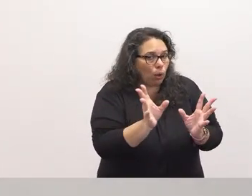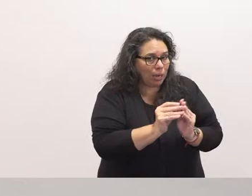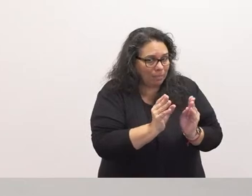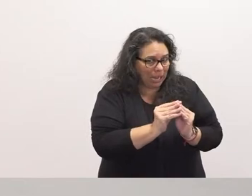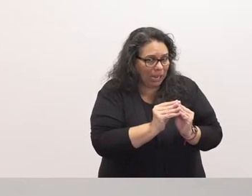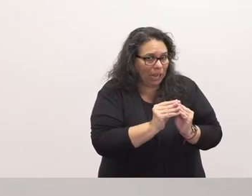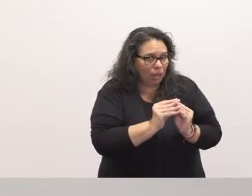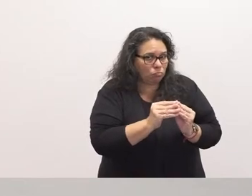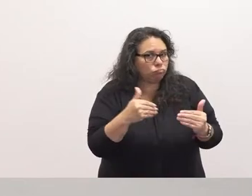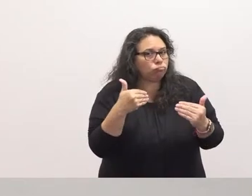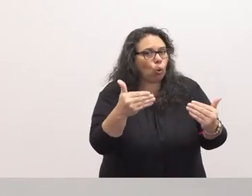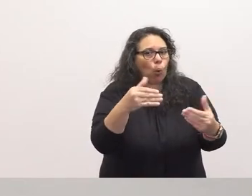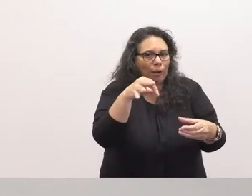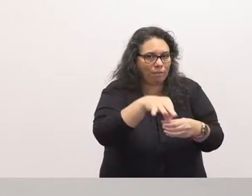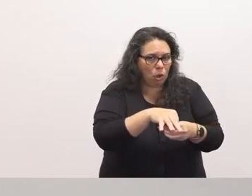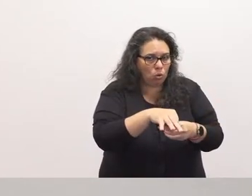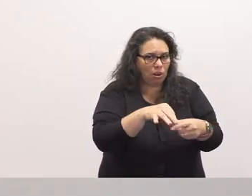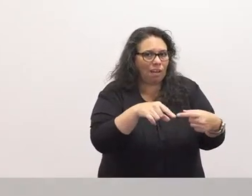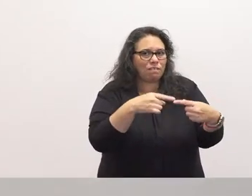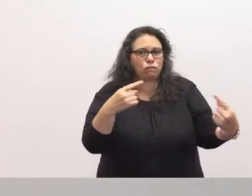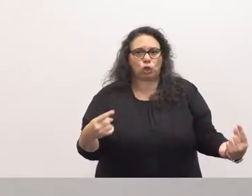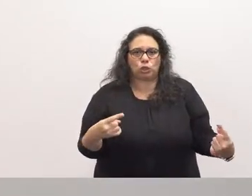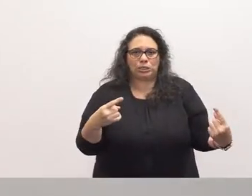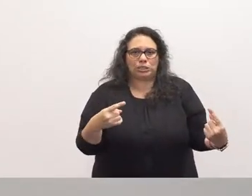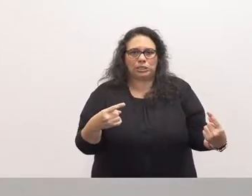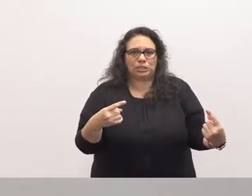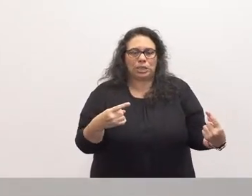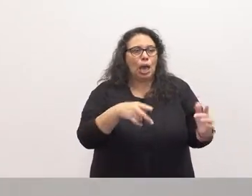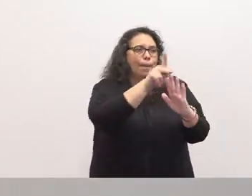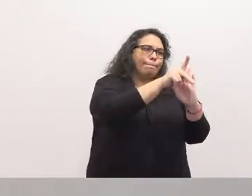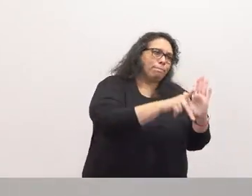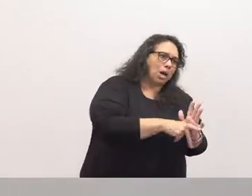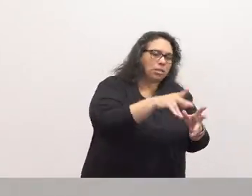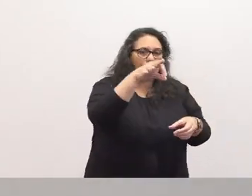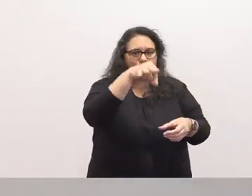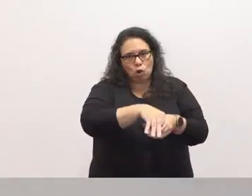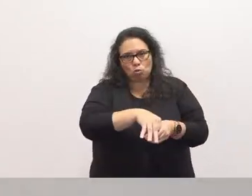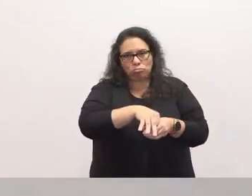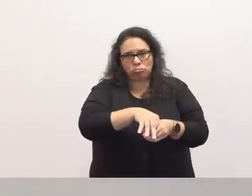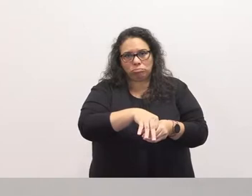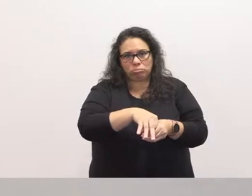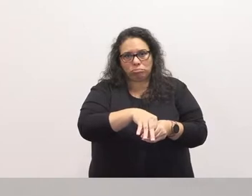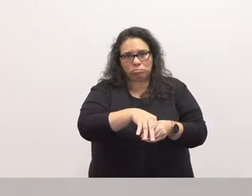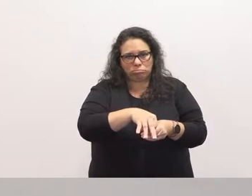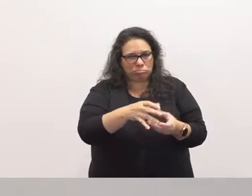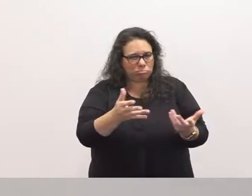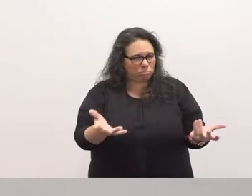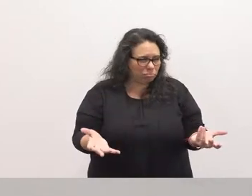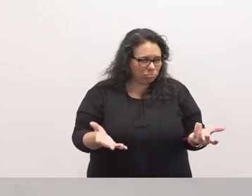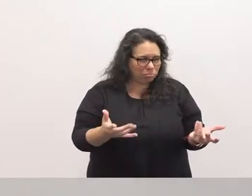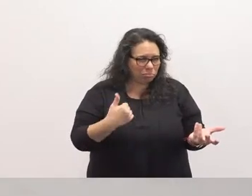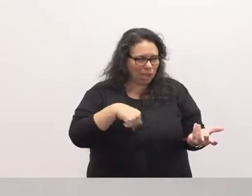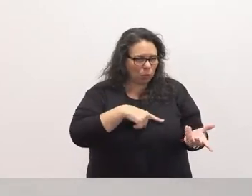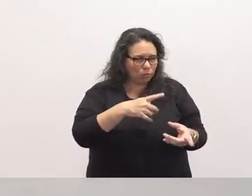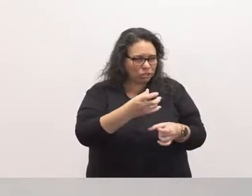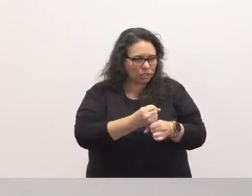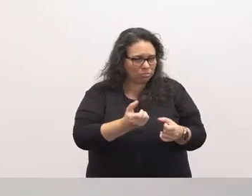it to a vote, versus getting the policy and voting on that policy that we receive